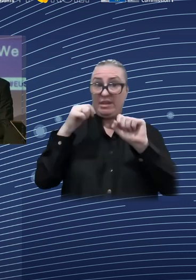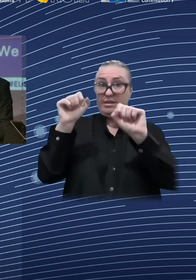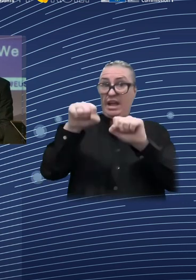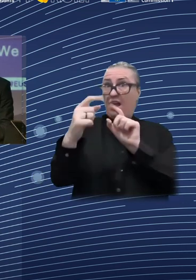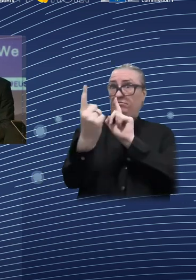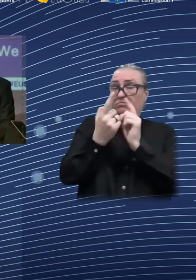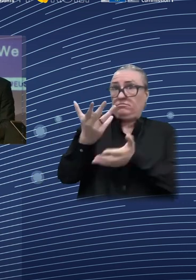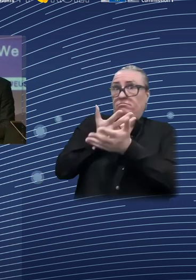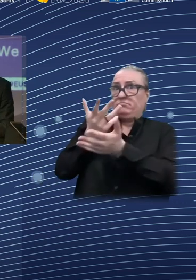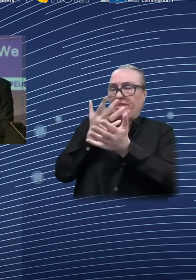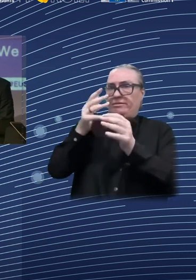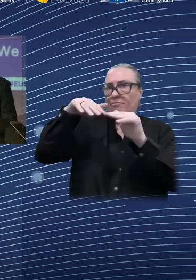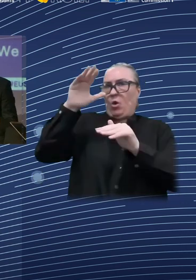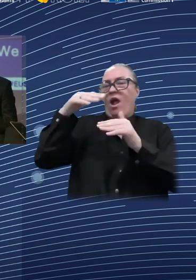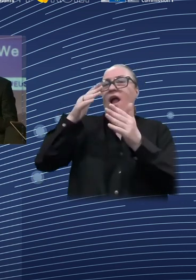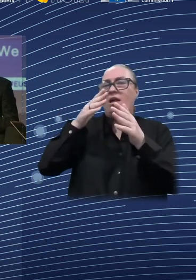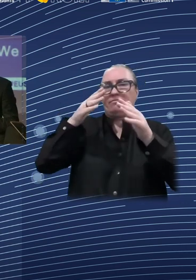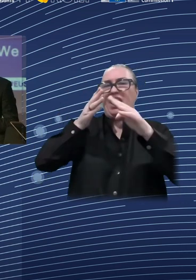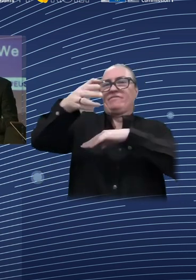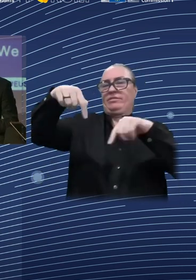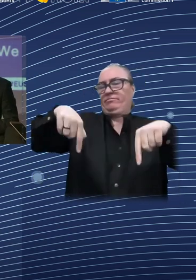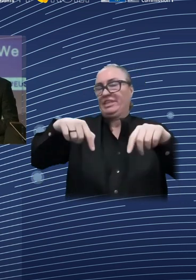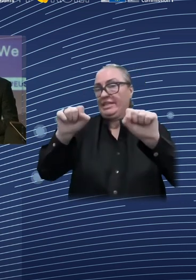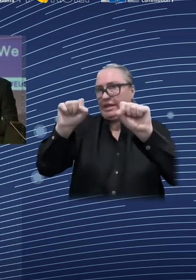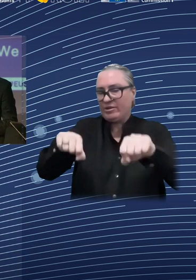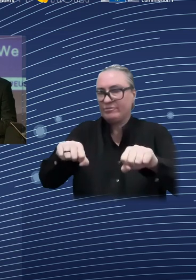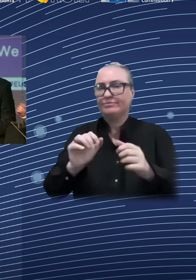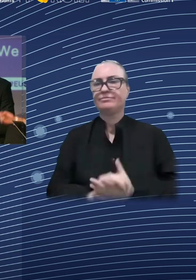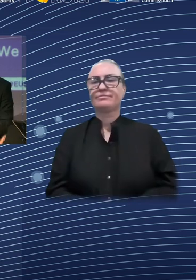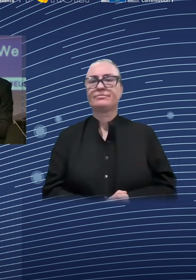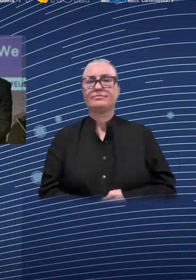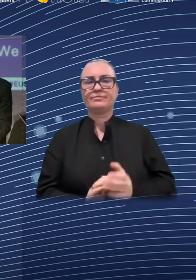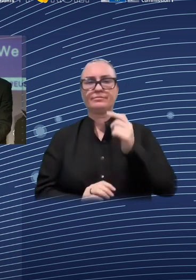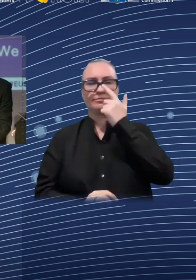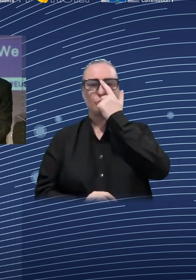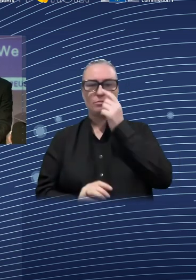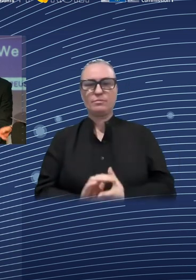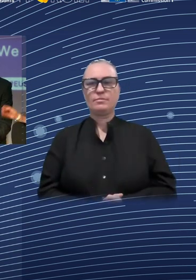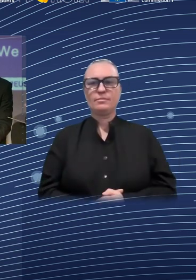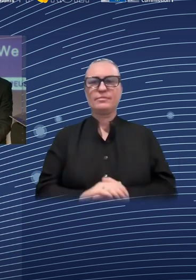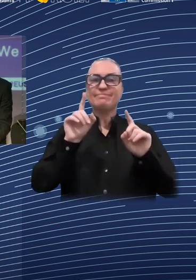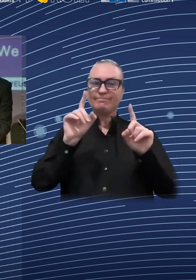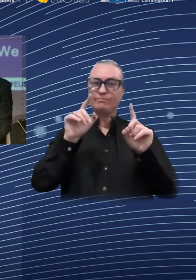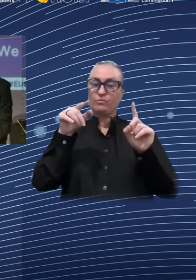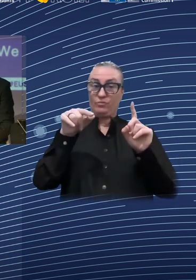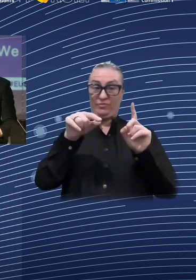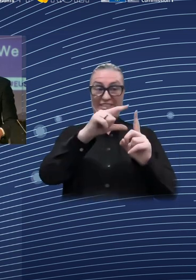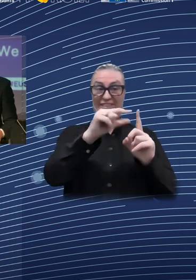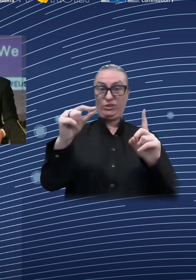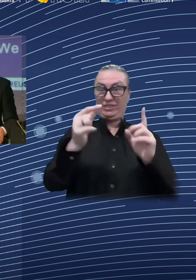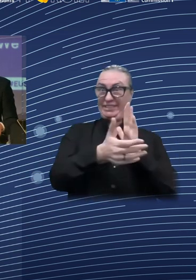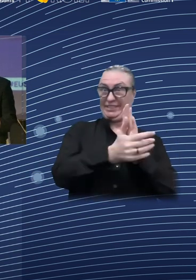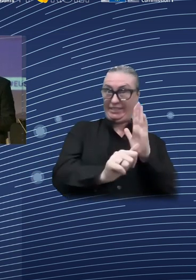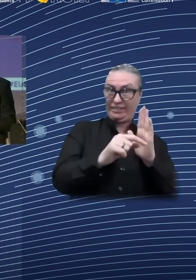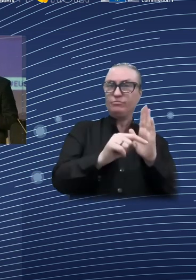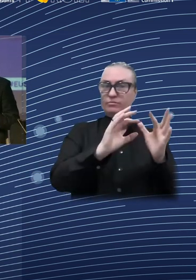production. And in this sense, there are two important considerations to be made. One is that there